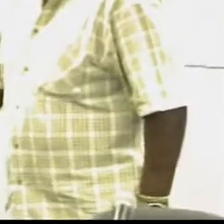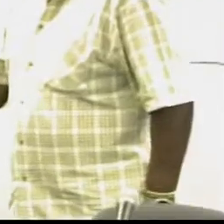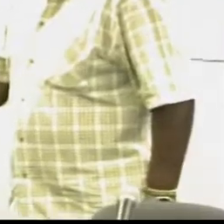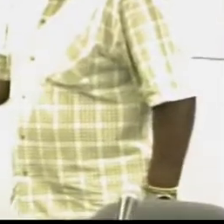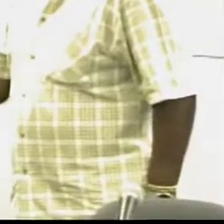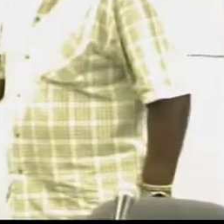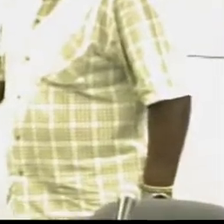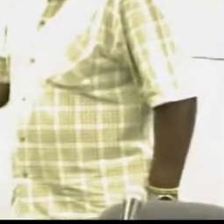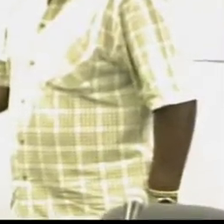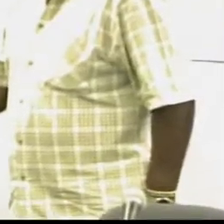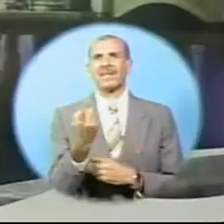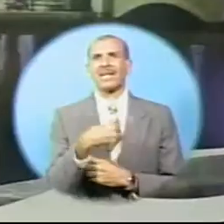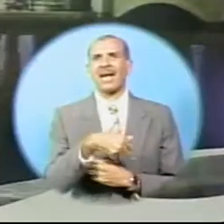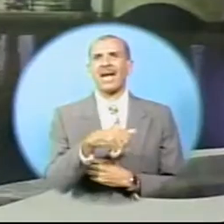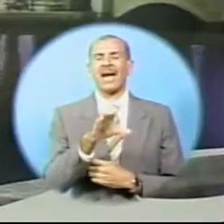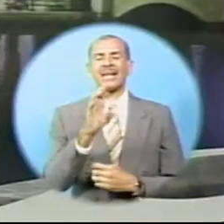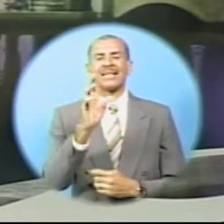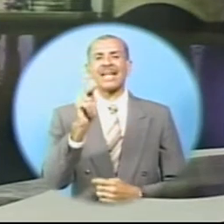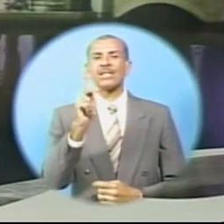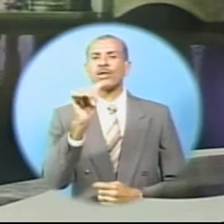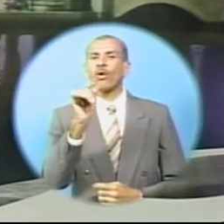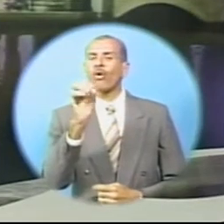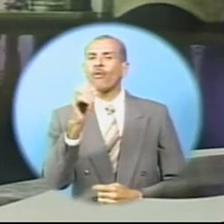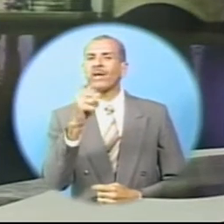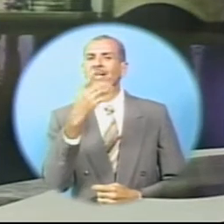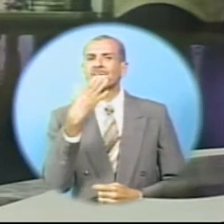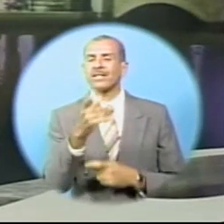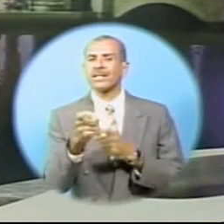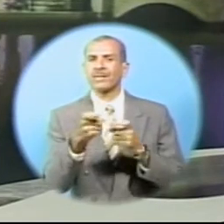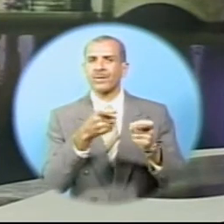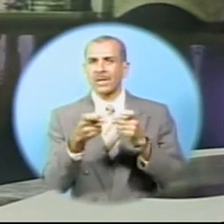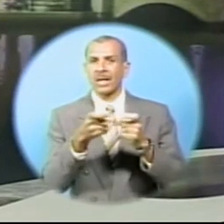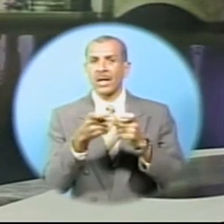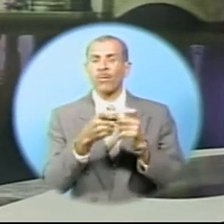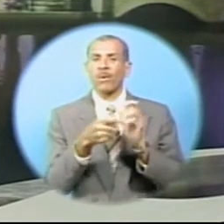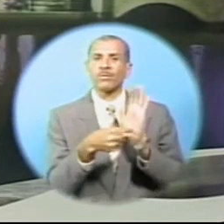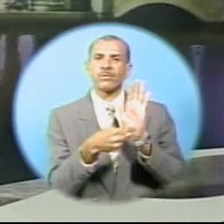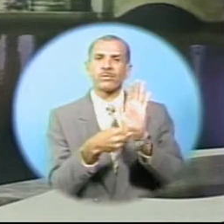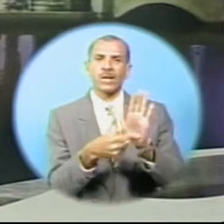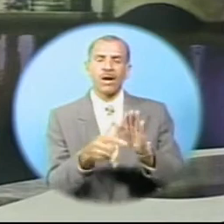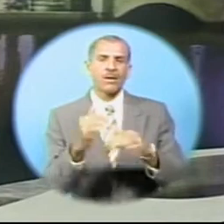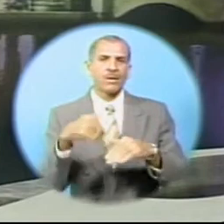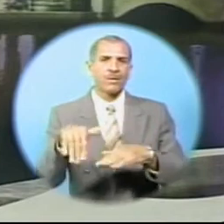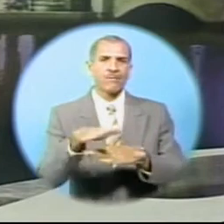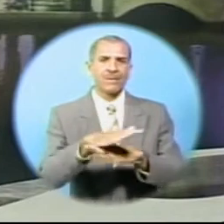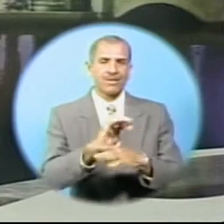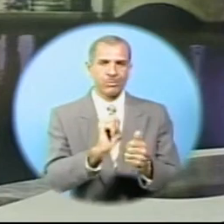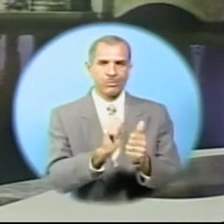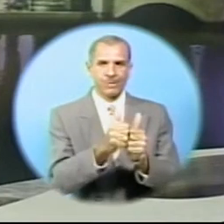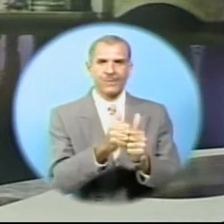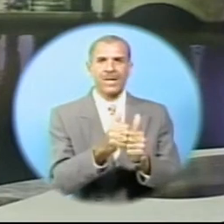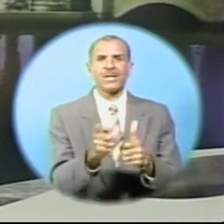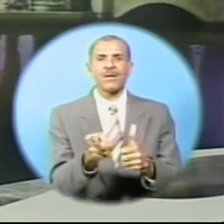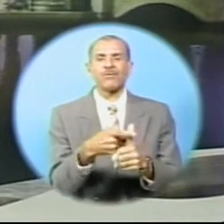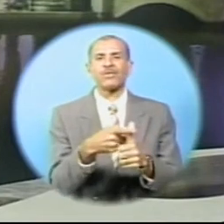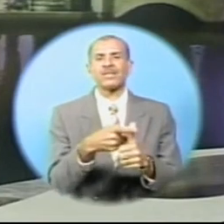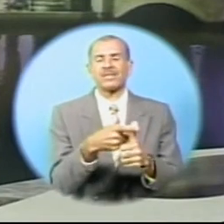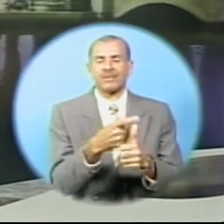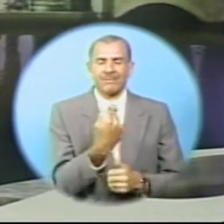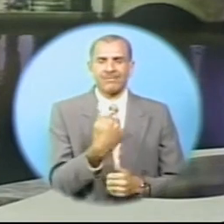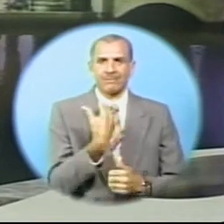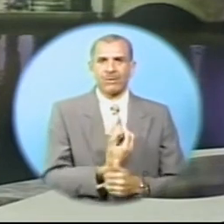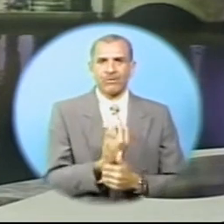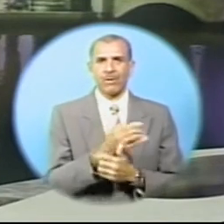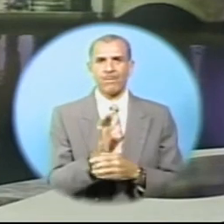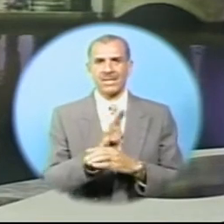media today at Kensington Oval. He says good administration will be reflected on the field of play, as his first order of business